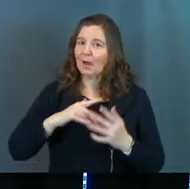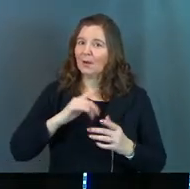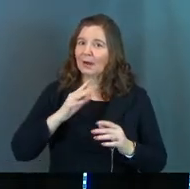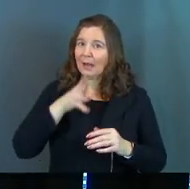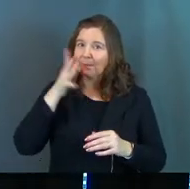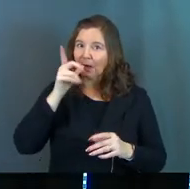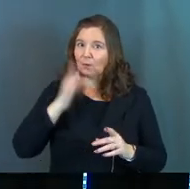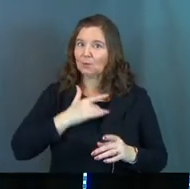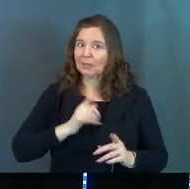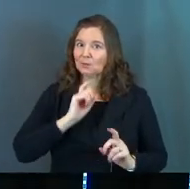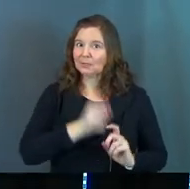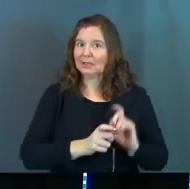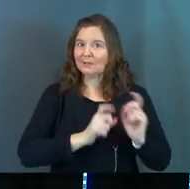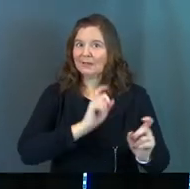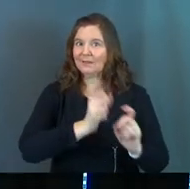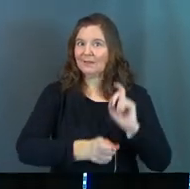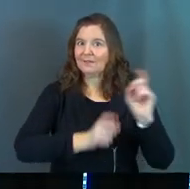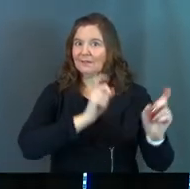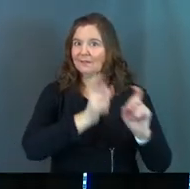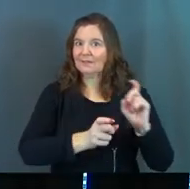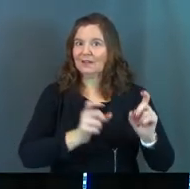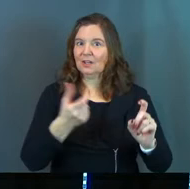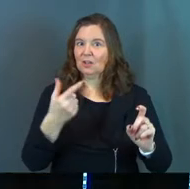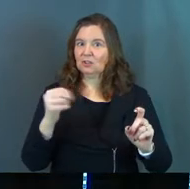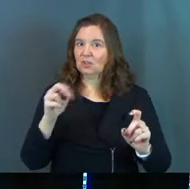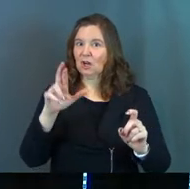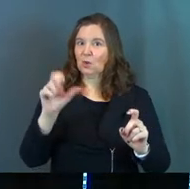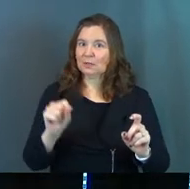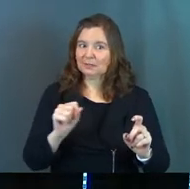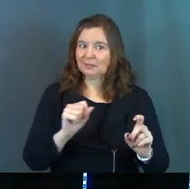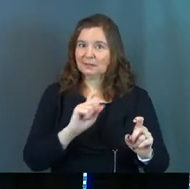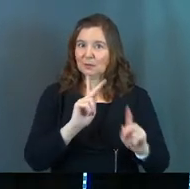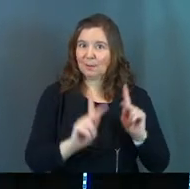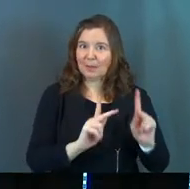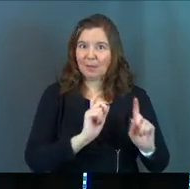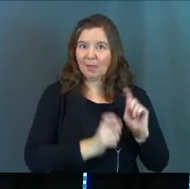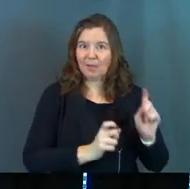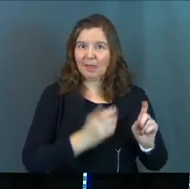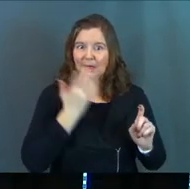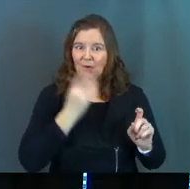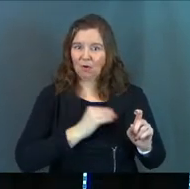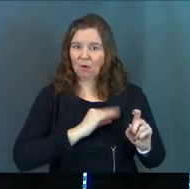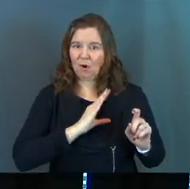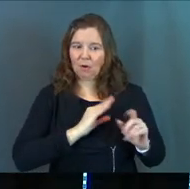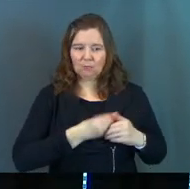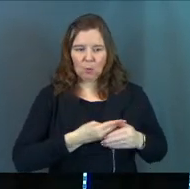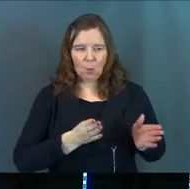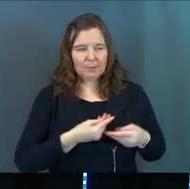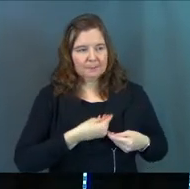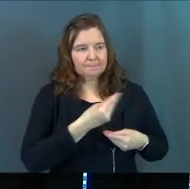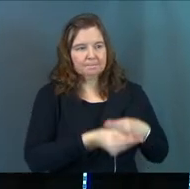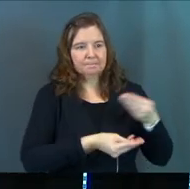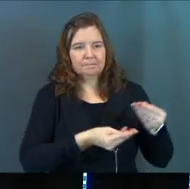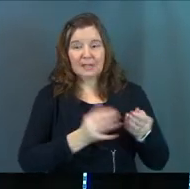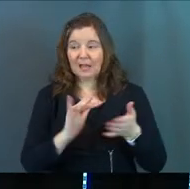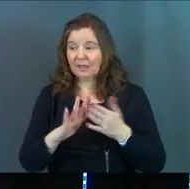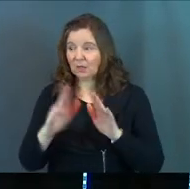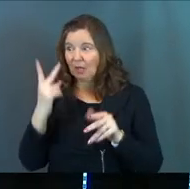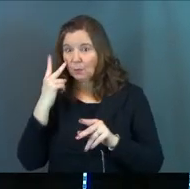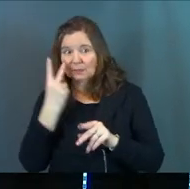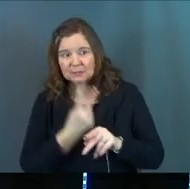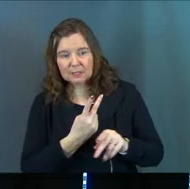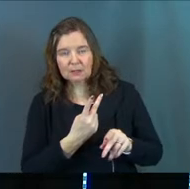generous parent? And that generosity would actually be in the home? And would that actually change